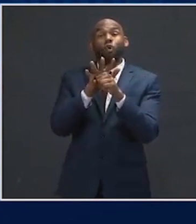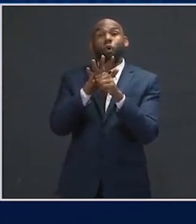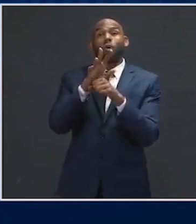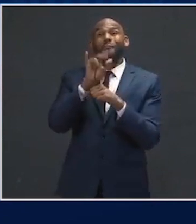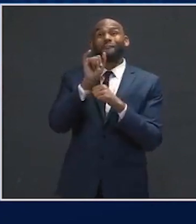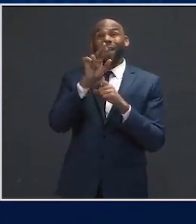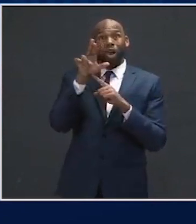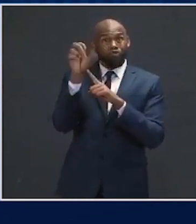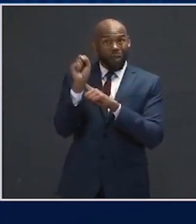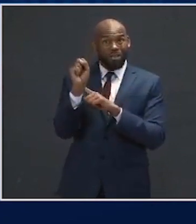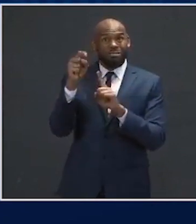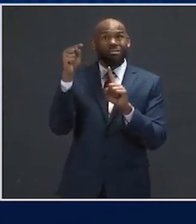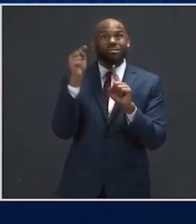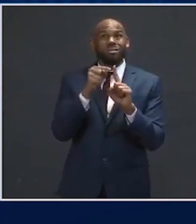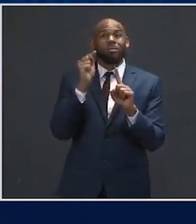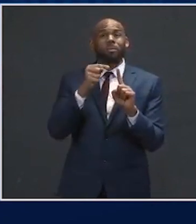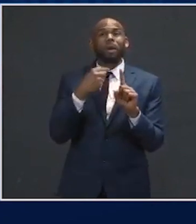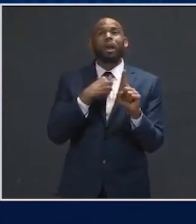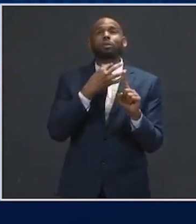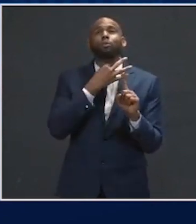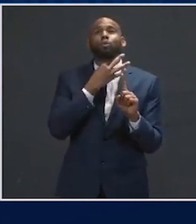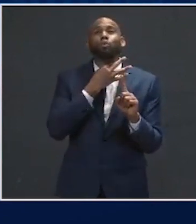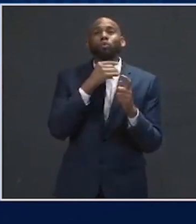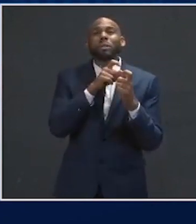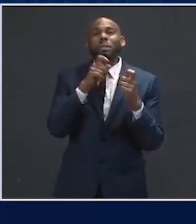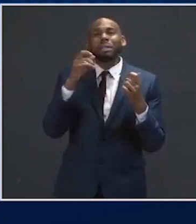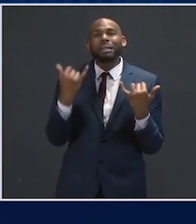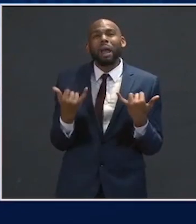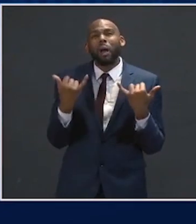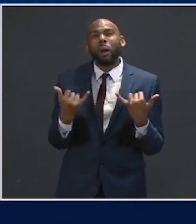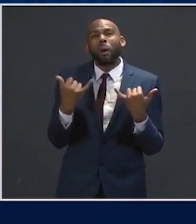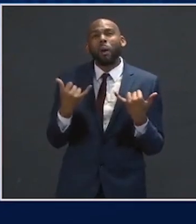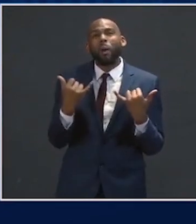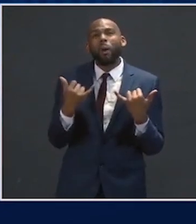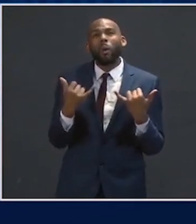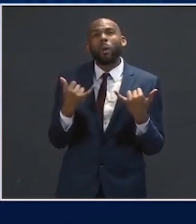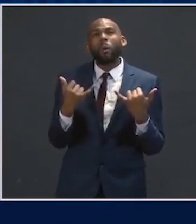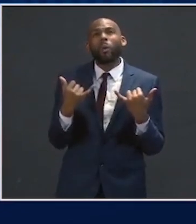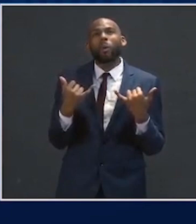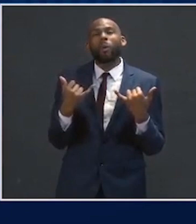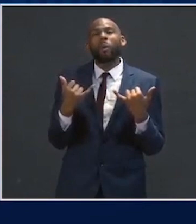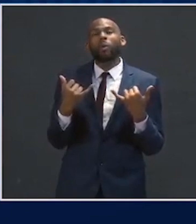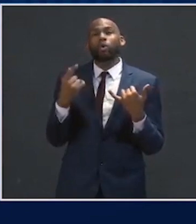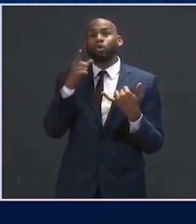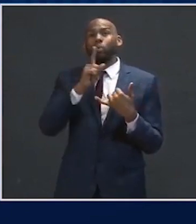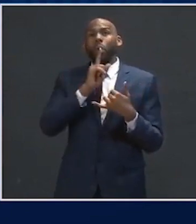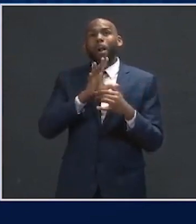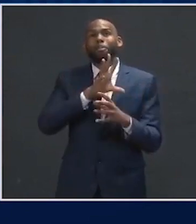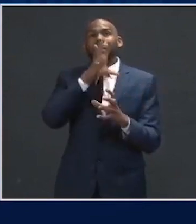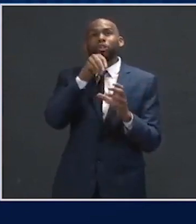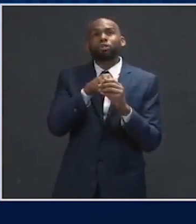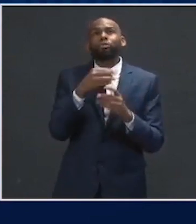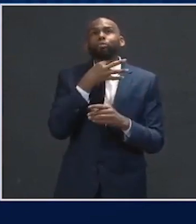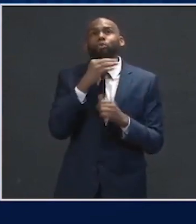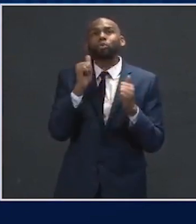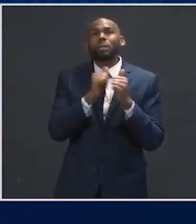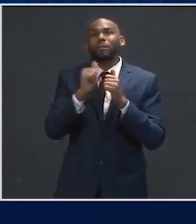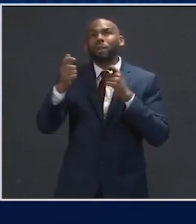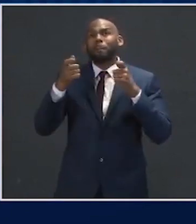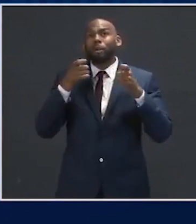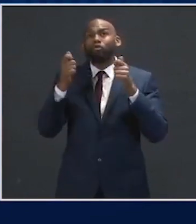Wuhan. And I'm just wondering, especially now that we've sort of resumed our participation in the WHO, if the administration agrees with